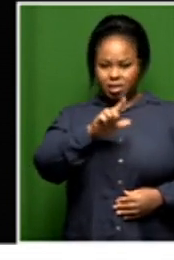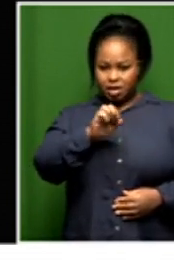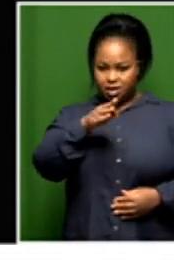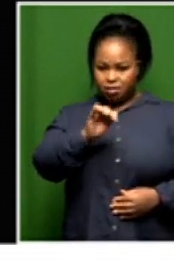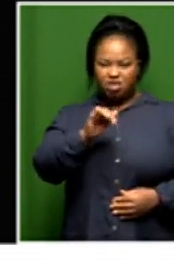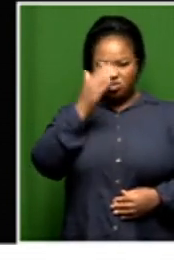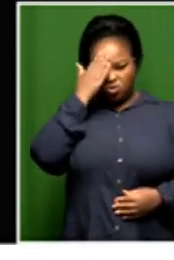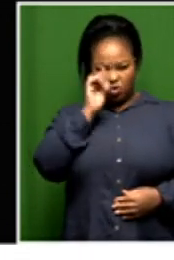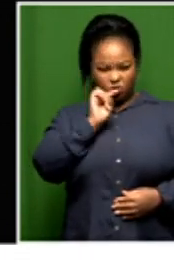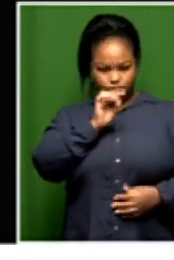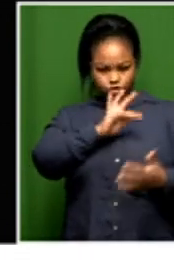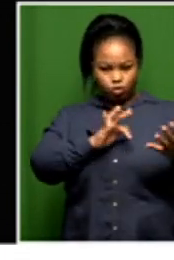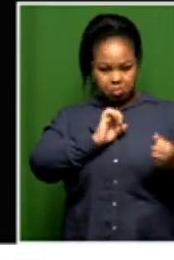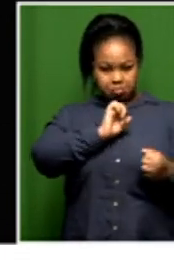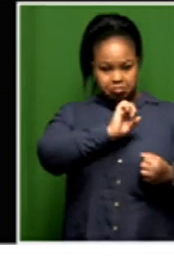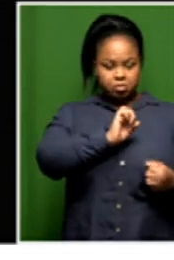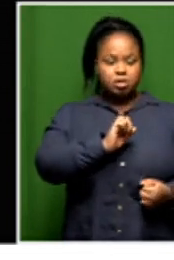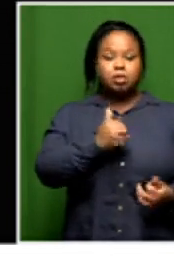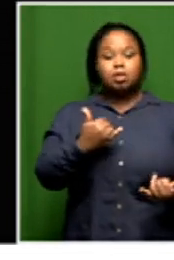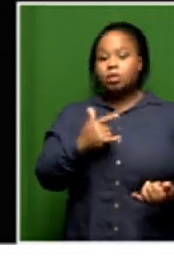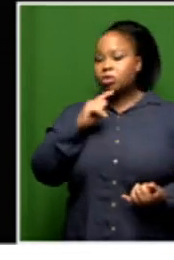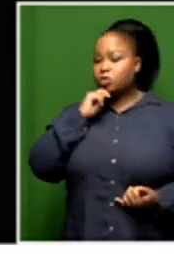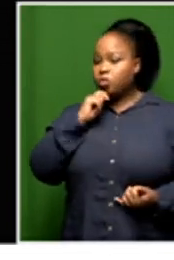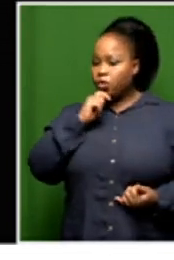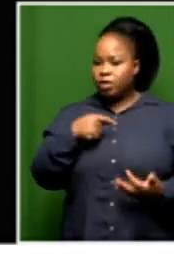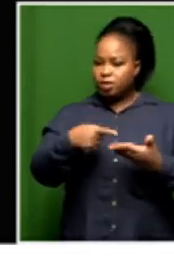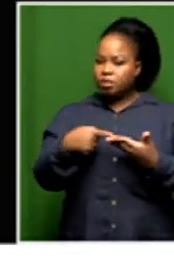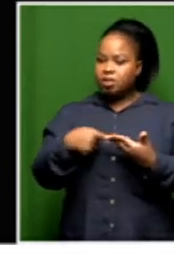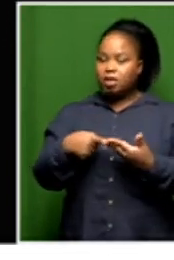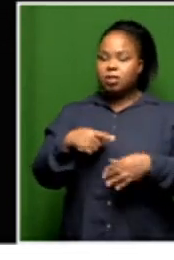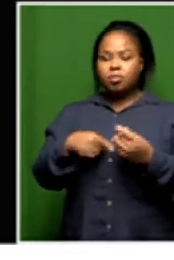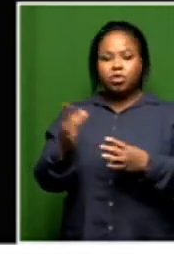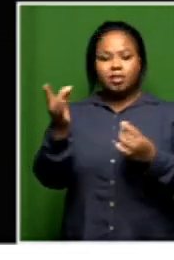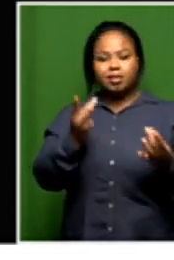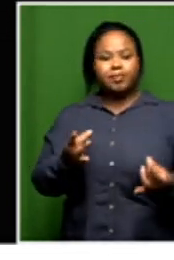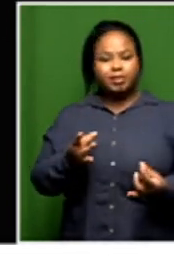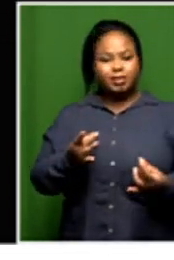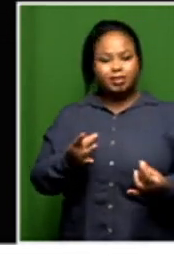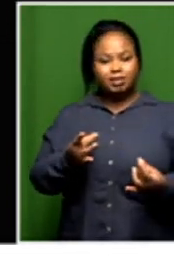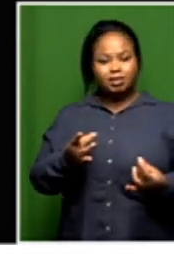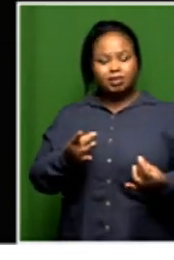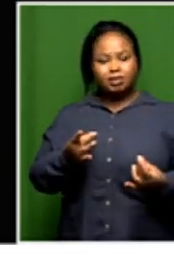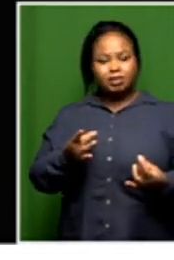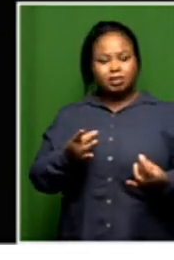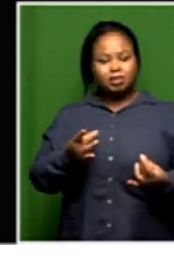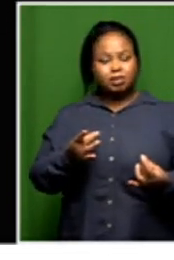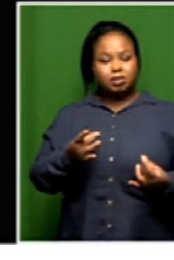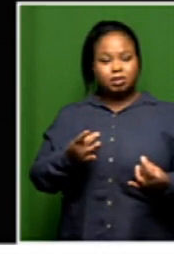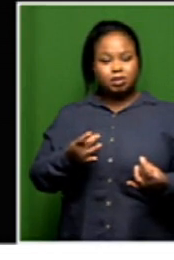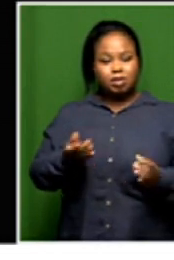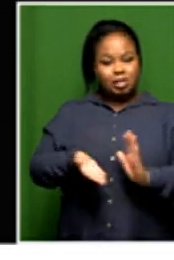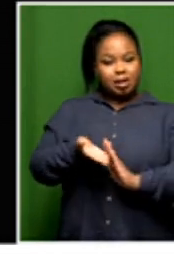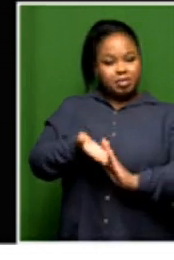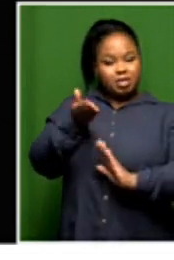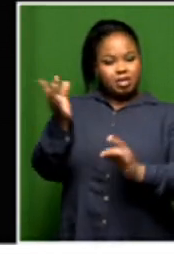him. And this morning, there was a discussion about the statistics, the latest statistics that